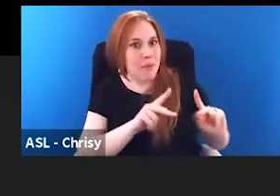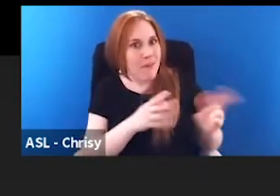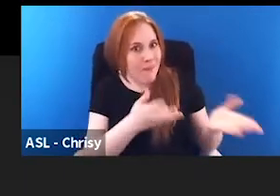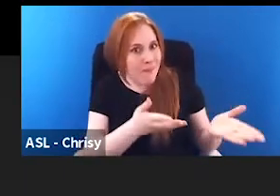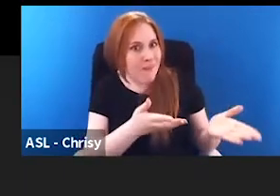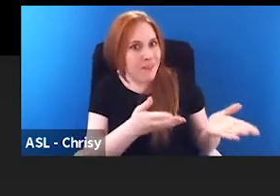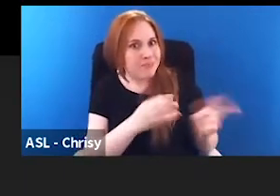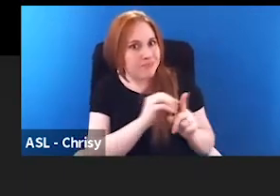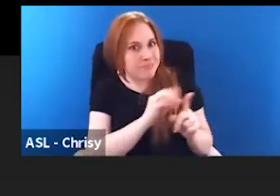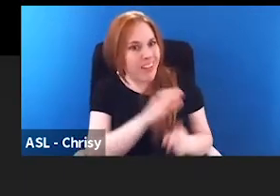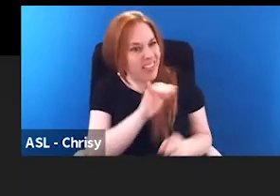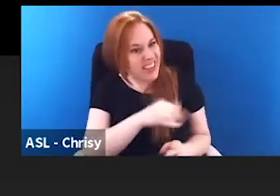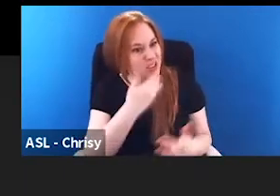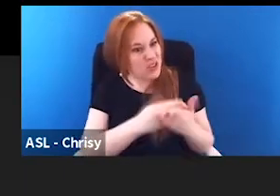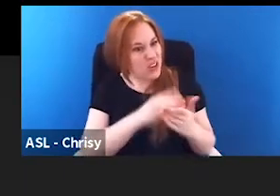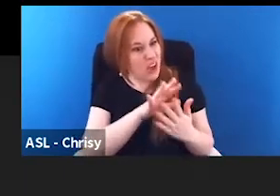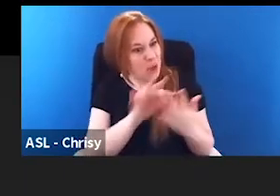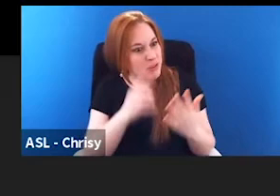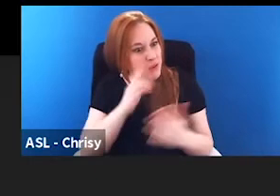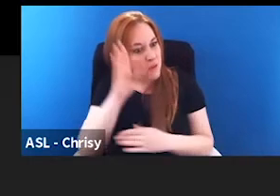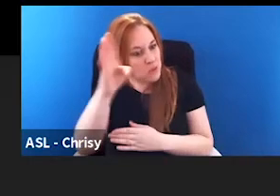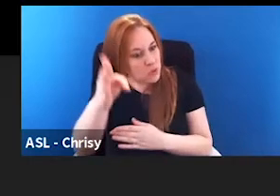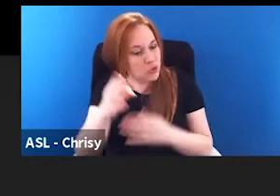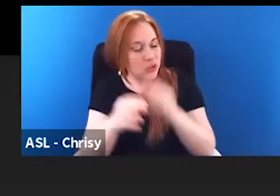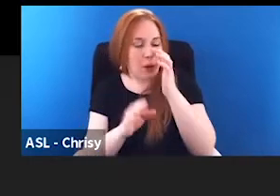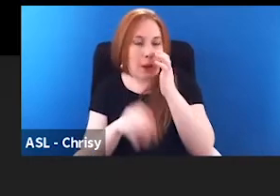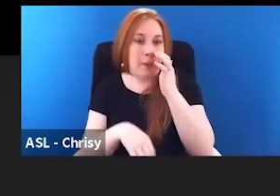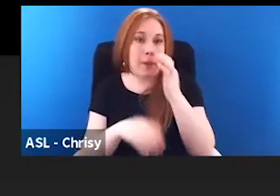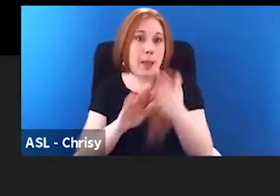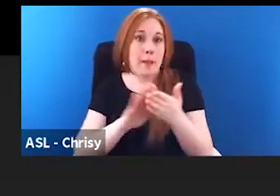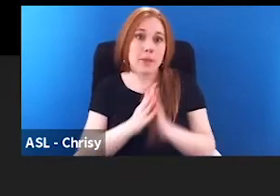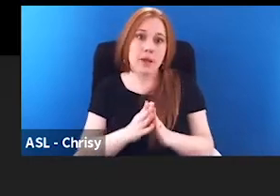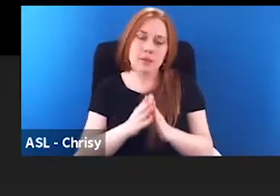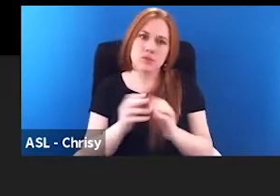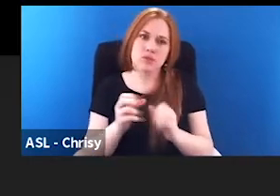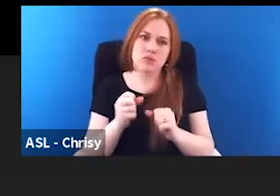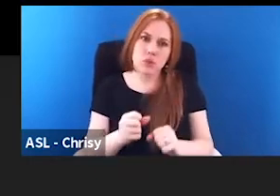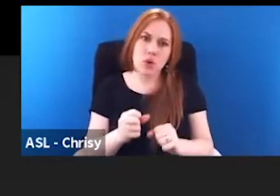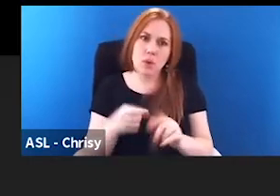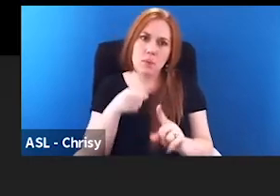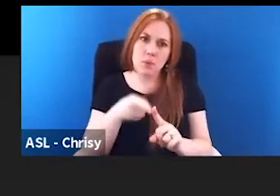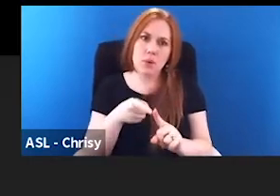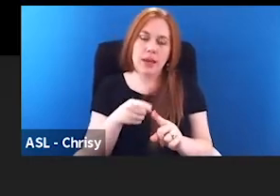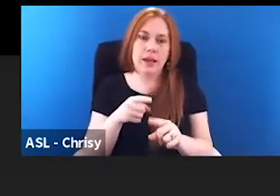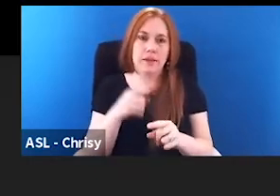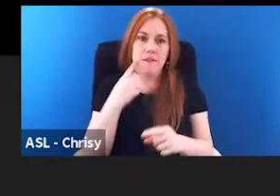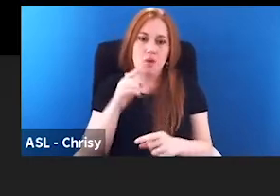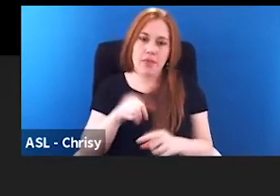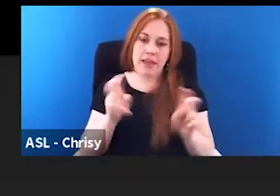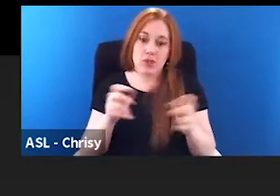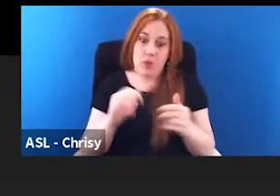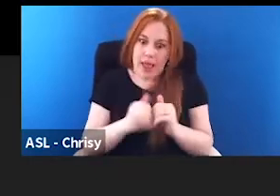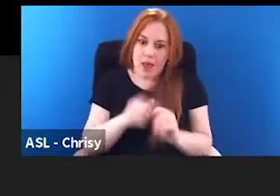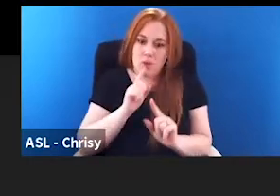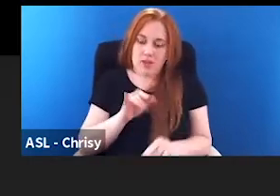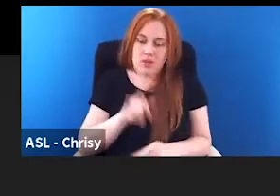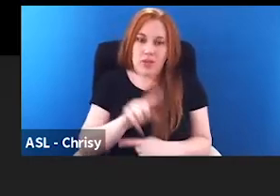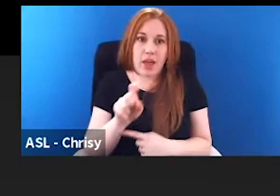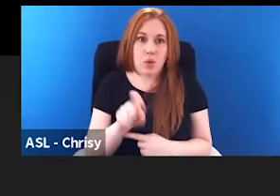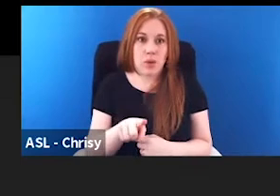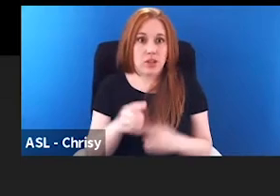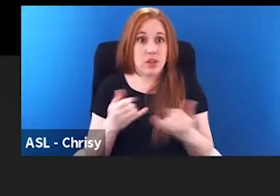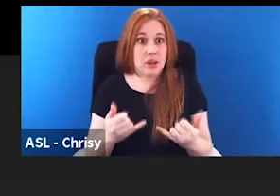option. But that really becomes the crux of the issue in terms of how to answer the question that we're talking about